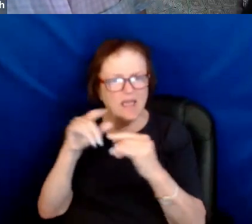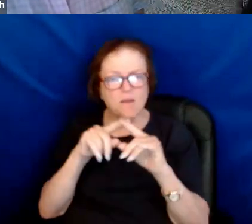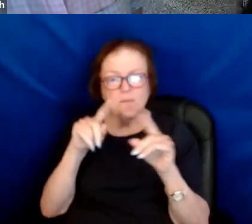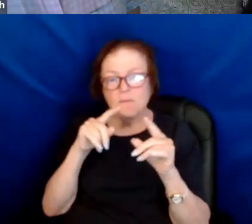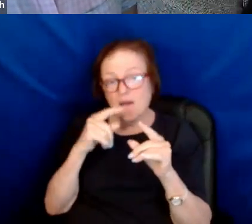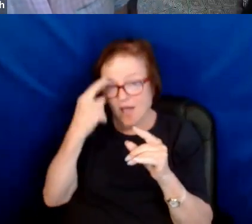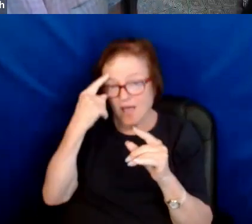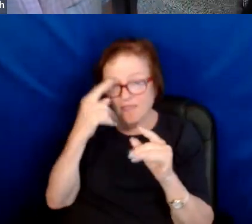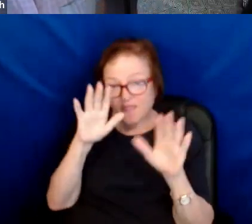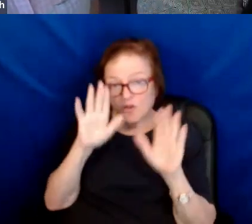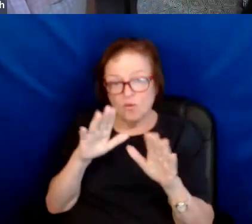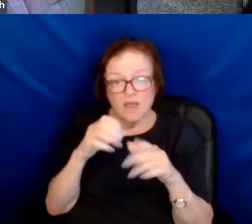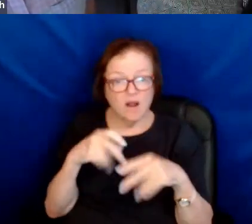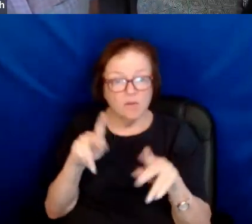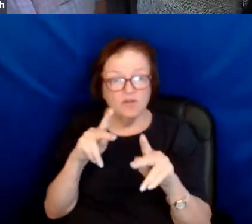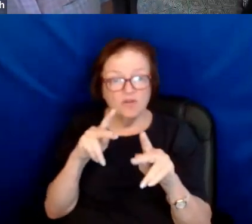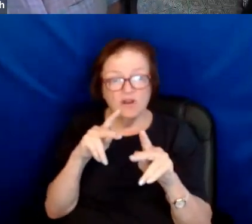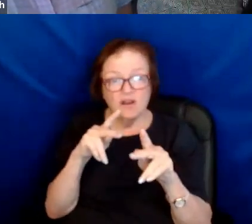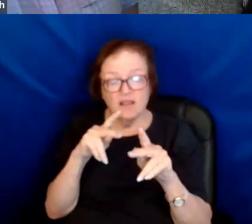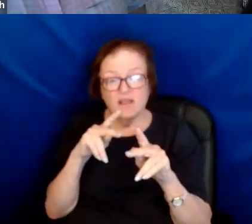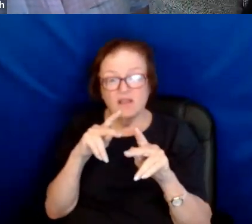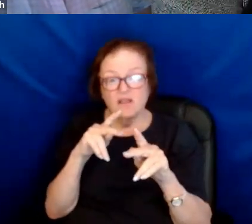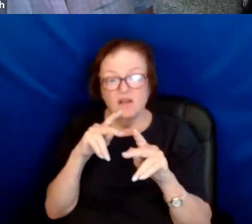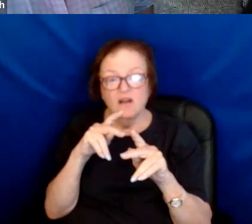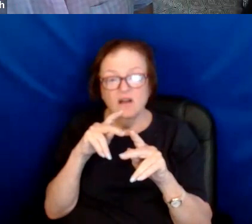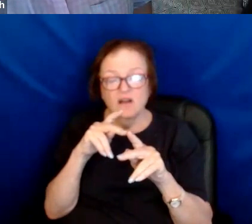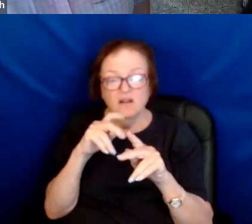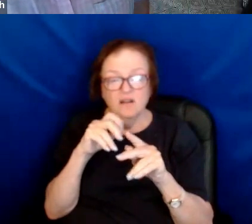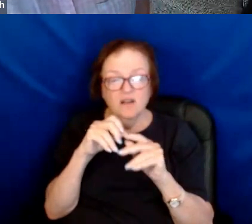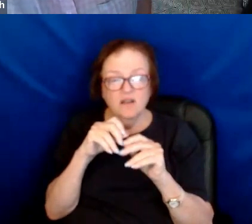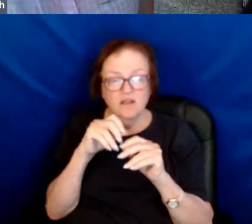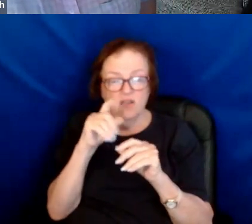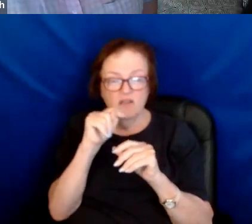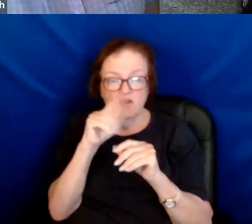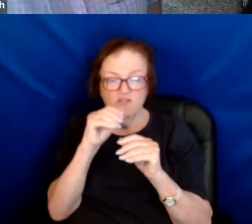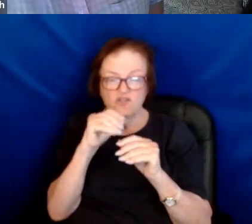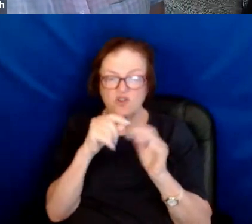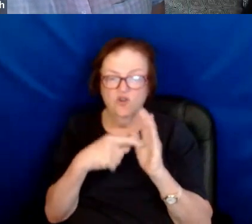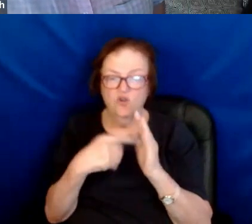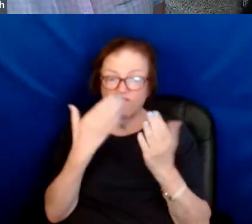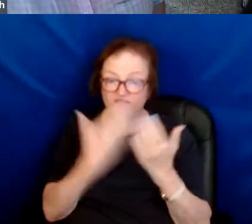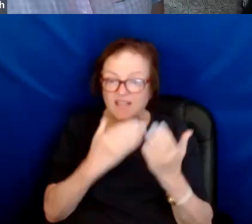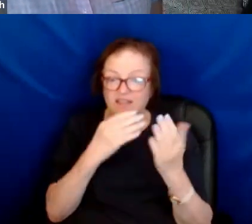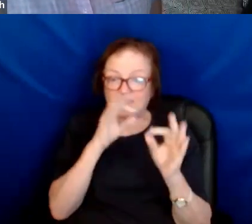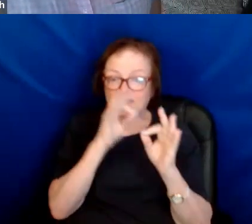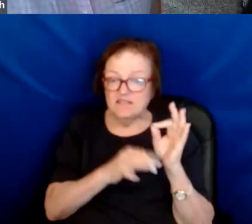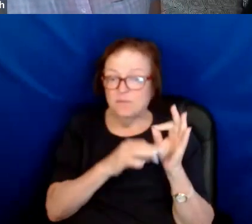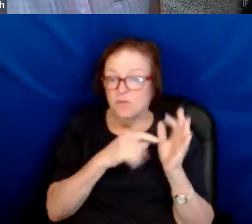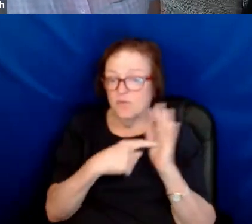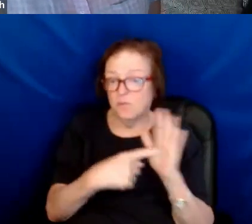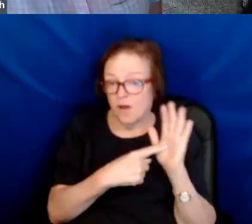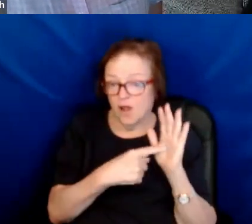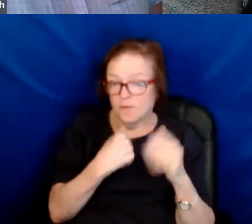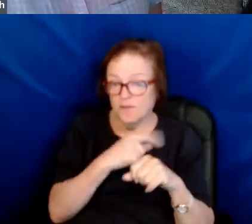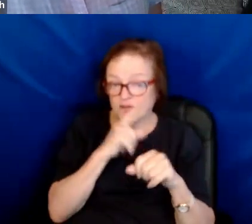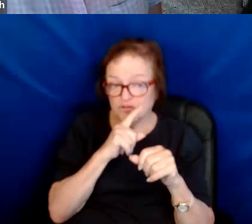are great opportunities to validate the simplified models to make sure that we're on track with it, and